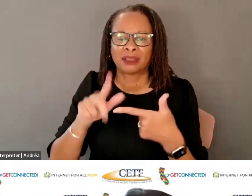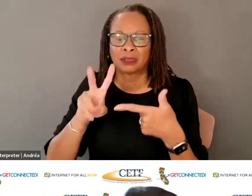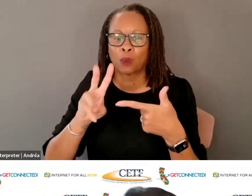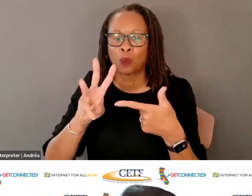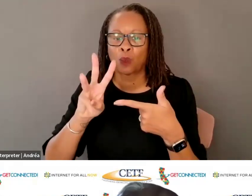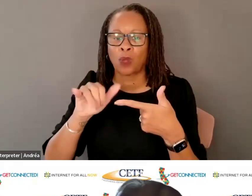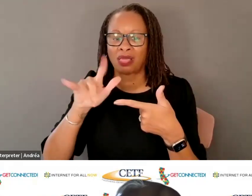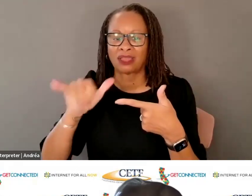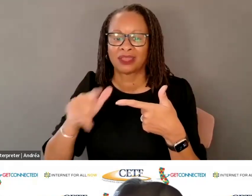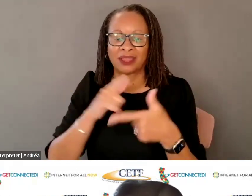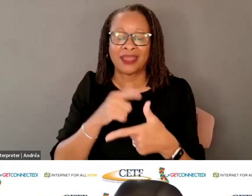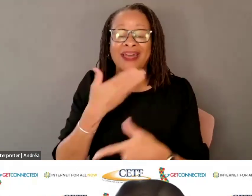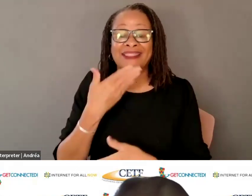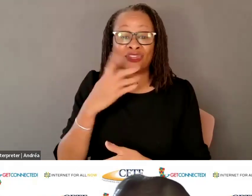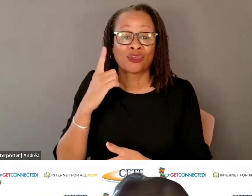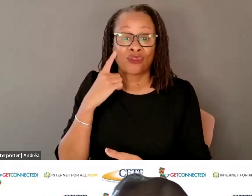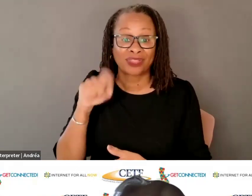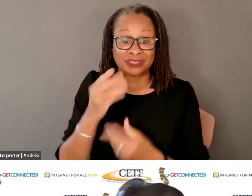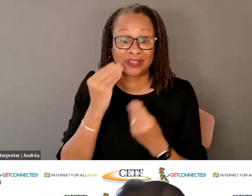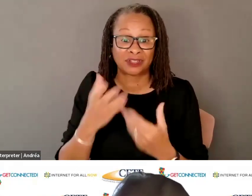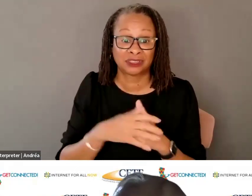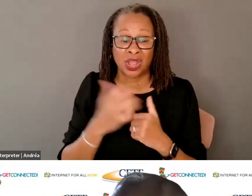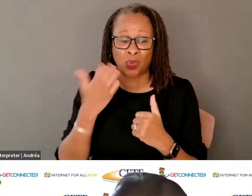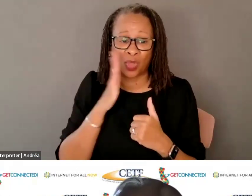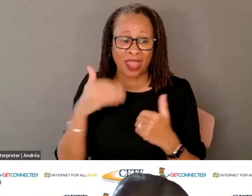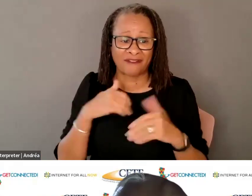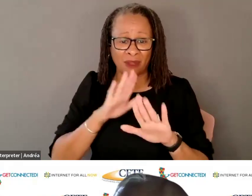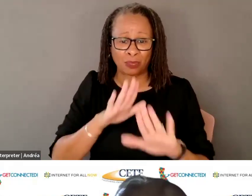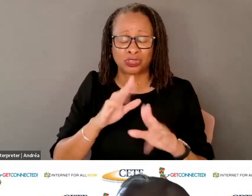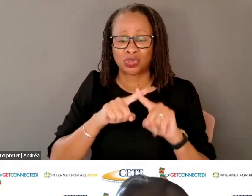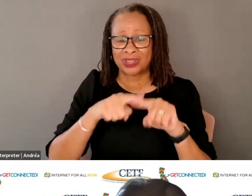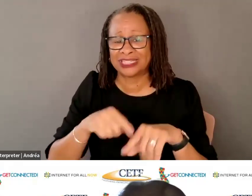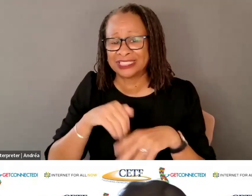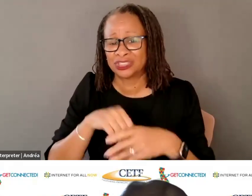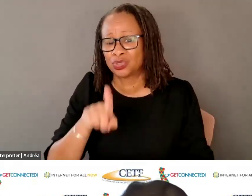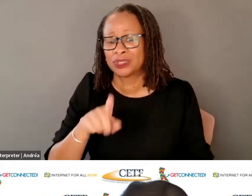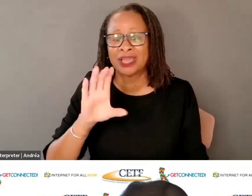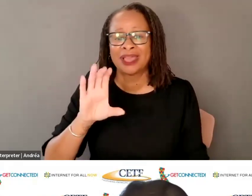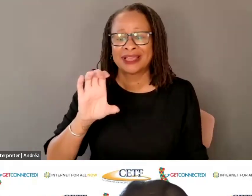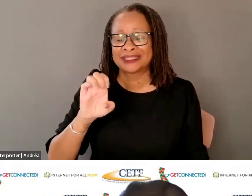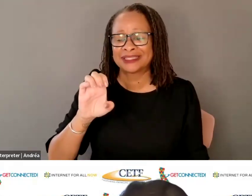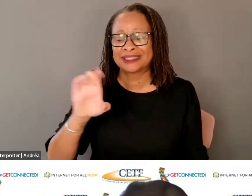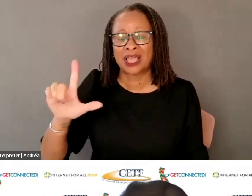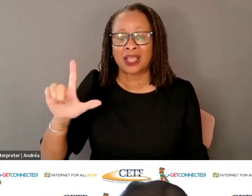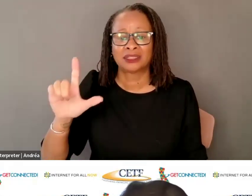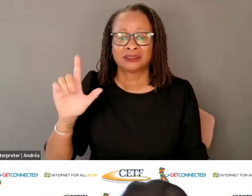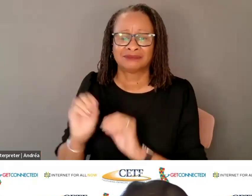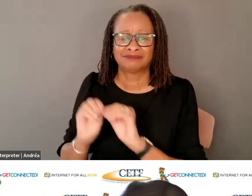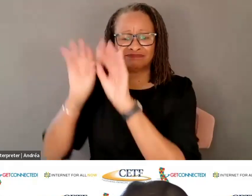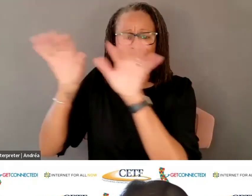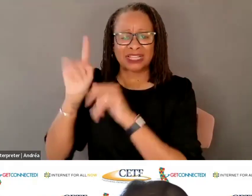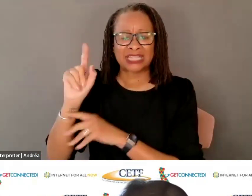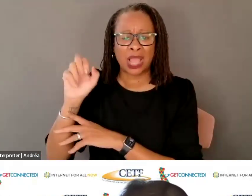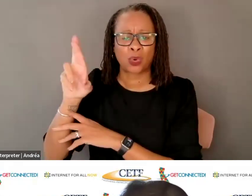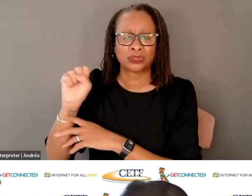done. Question: will there be any push to lean into the cell towers being placed where cell coverage is the